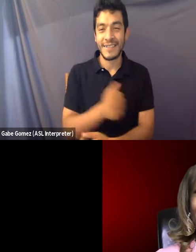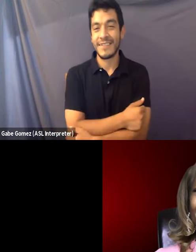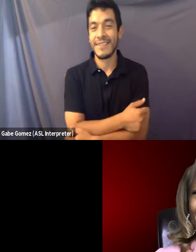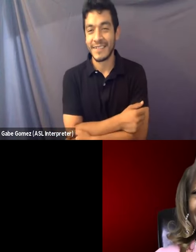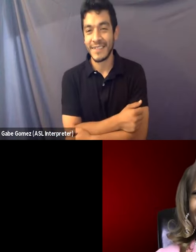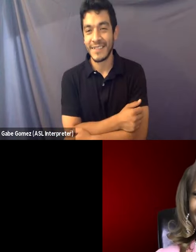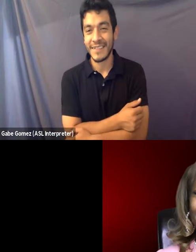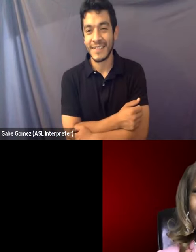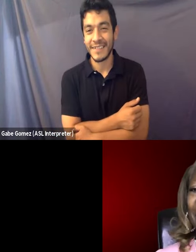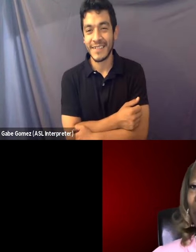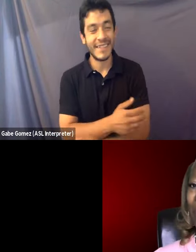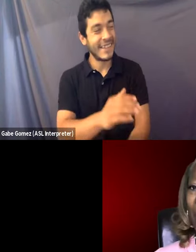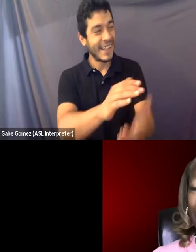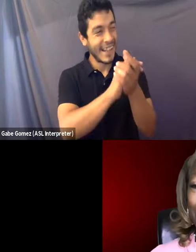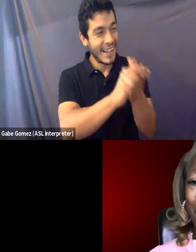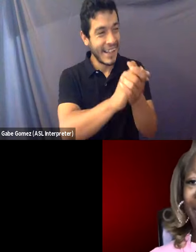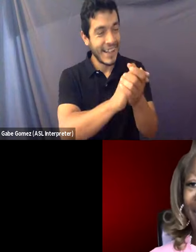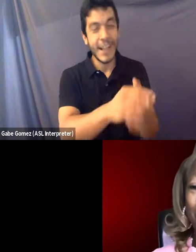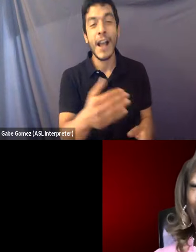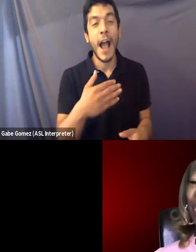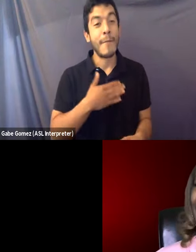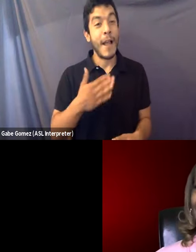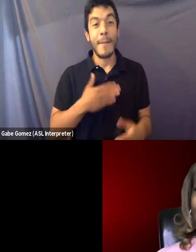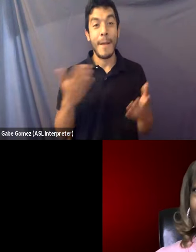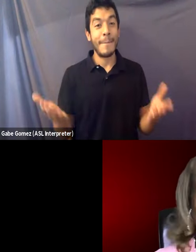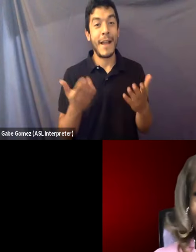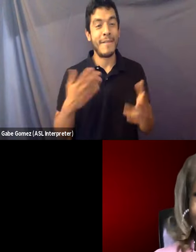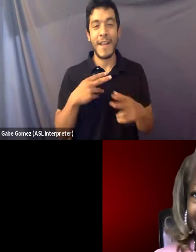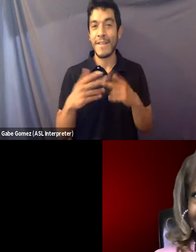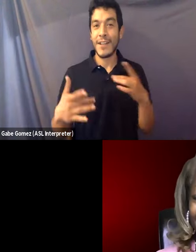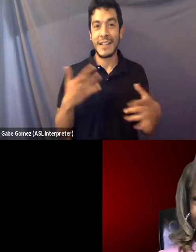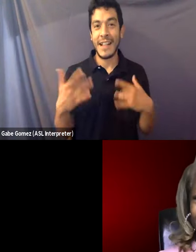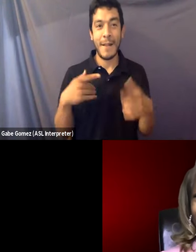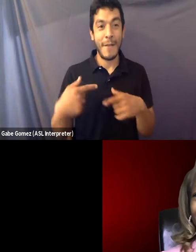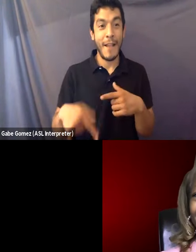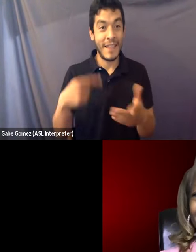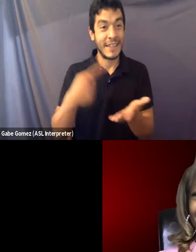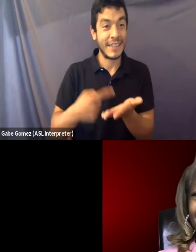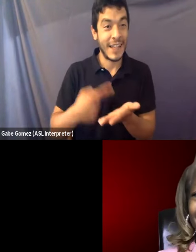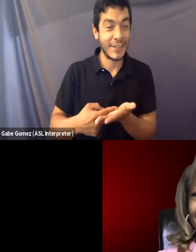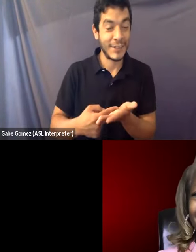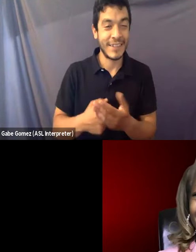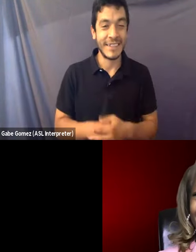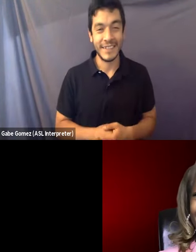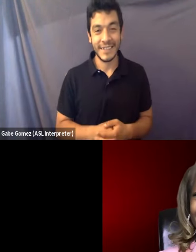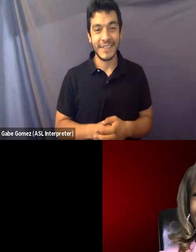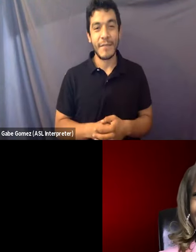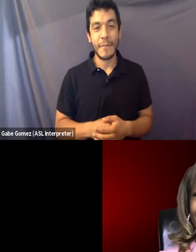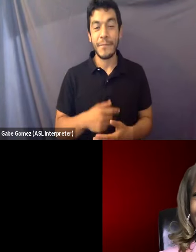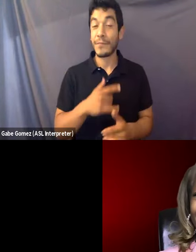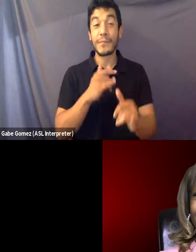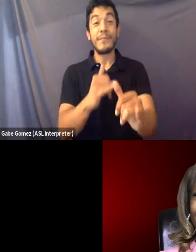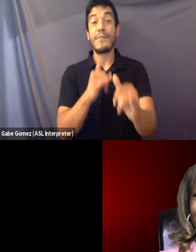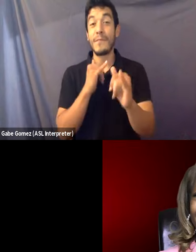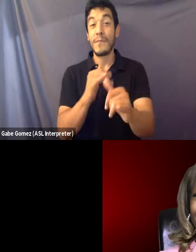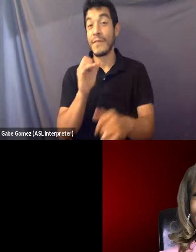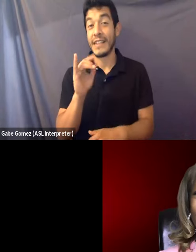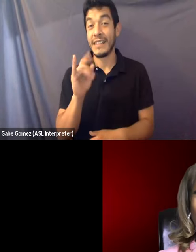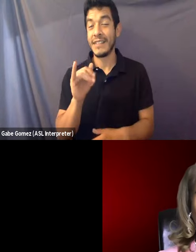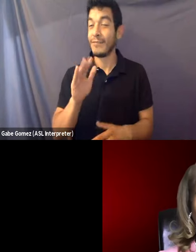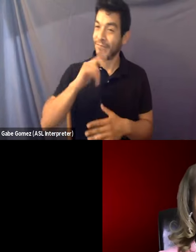Greetings. Greetings. I'm so happy to be here. I'm really excited about this discussion. Me too. It's all yours.